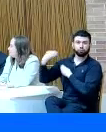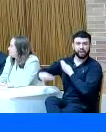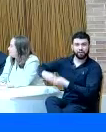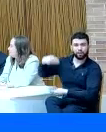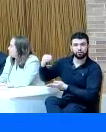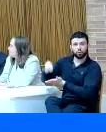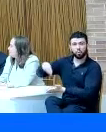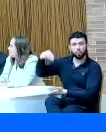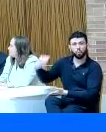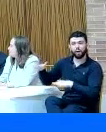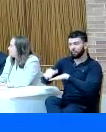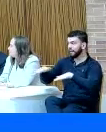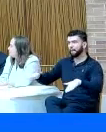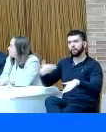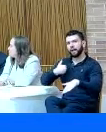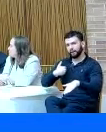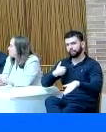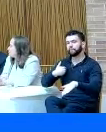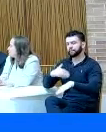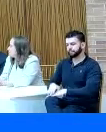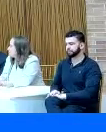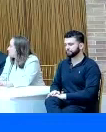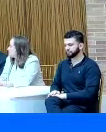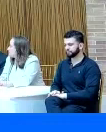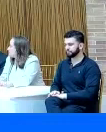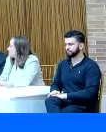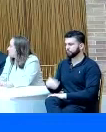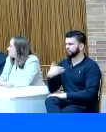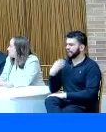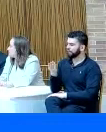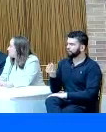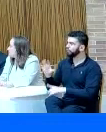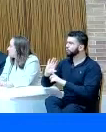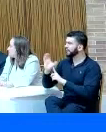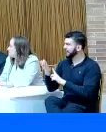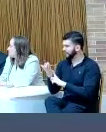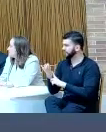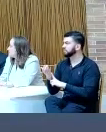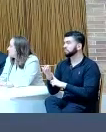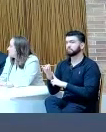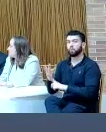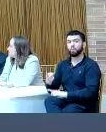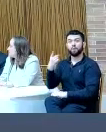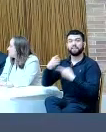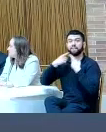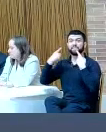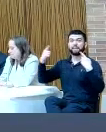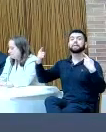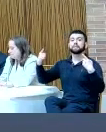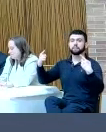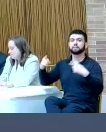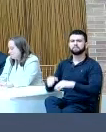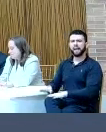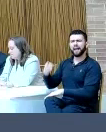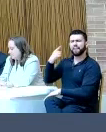Gap you heard it mentioned there's been a couple of cases one of the famous ones I believe it's in